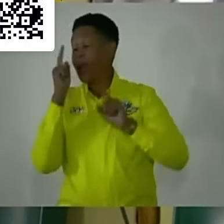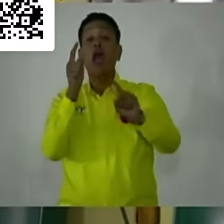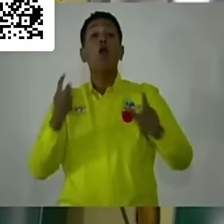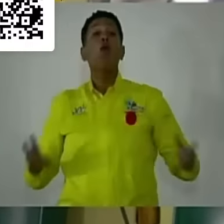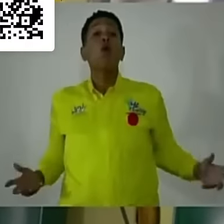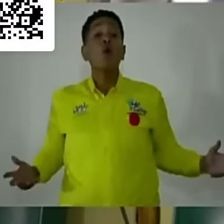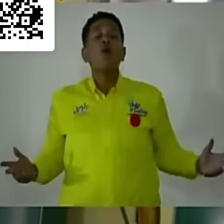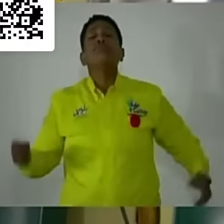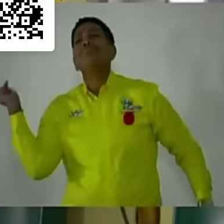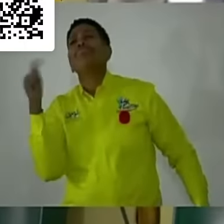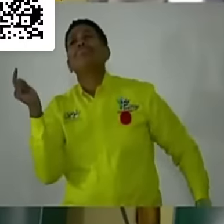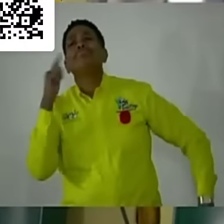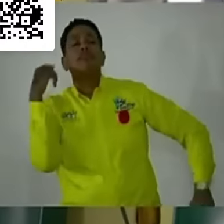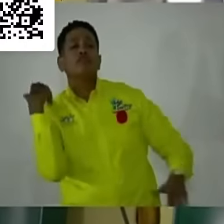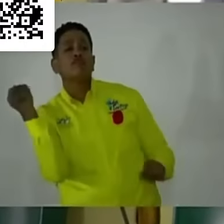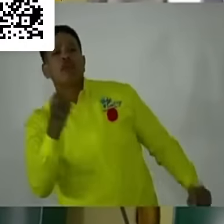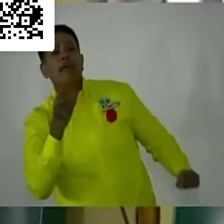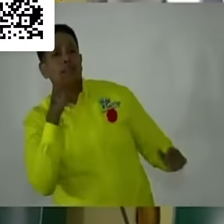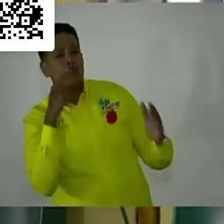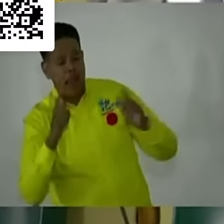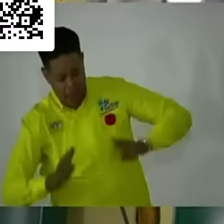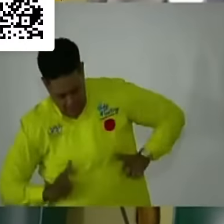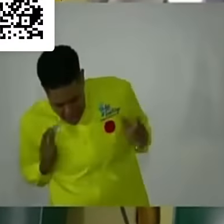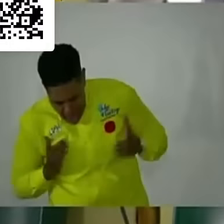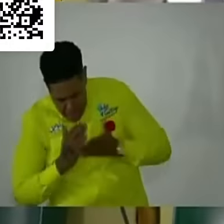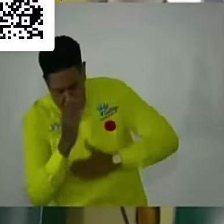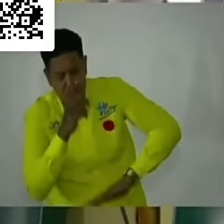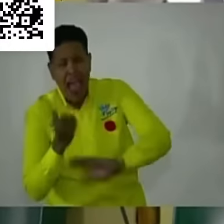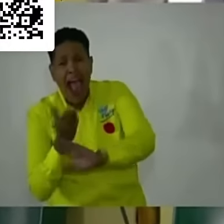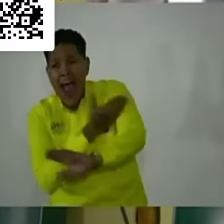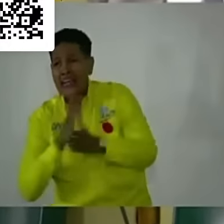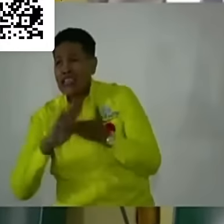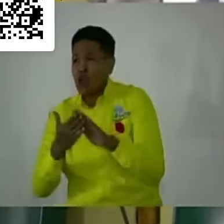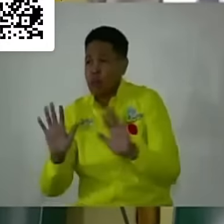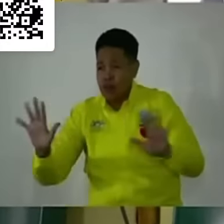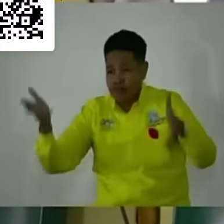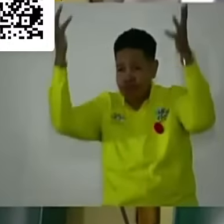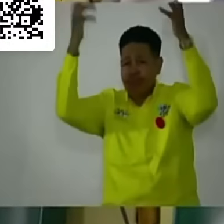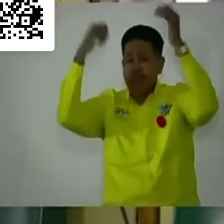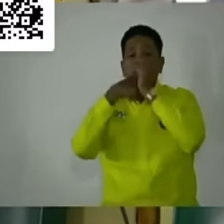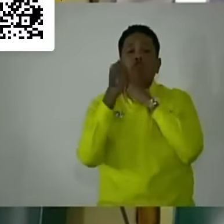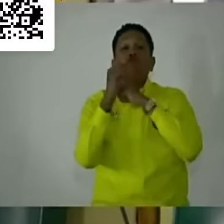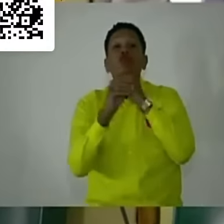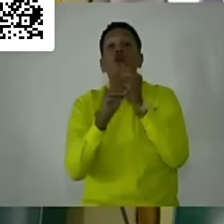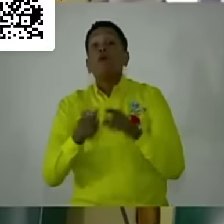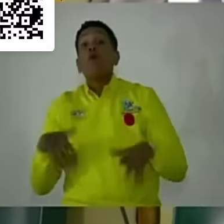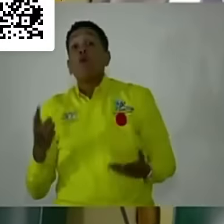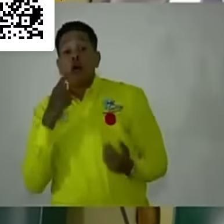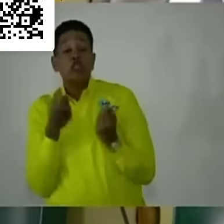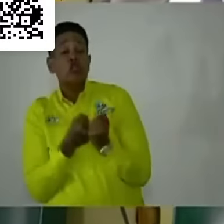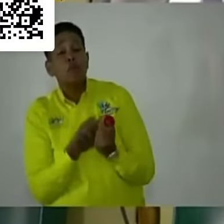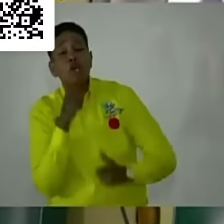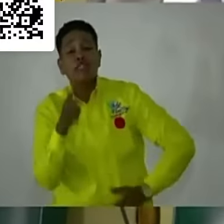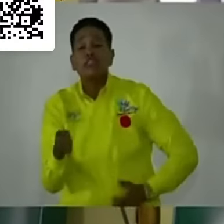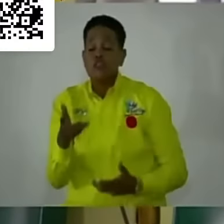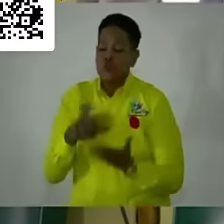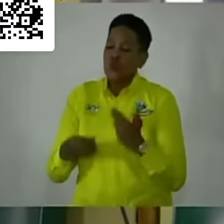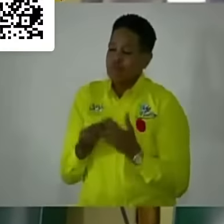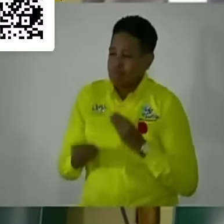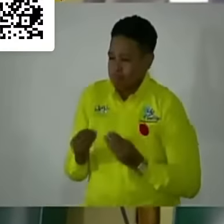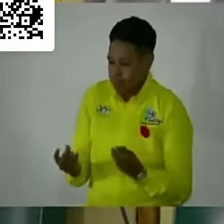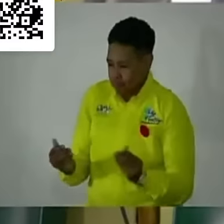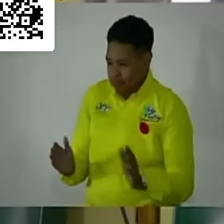towards strengthening livelihoods, enhancing community infrastructure, and supporting socioeconomic